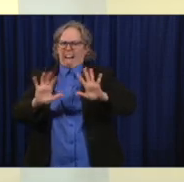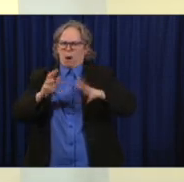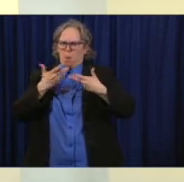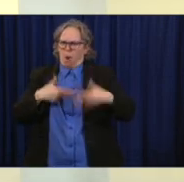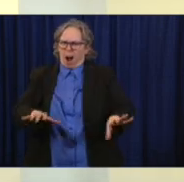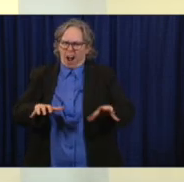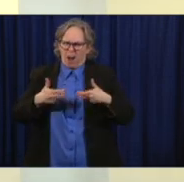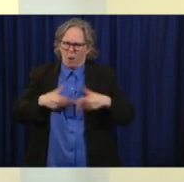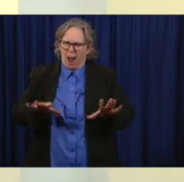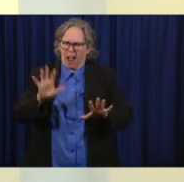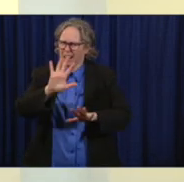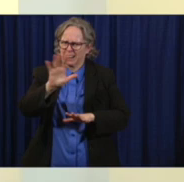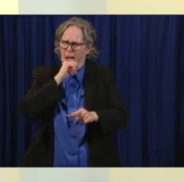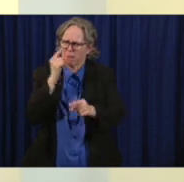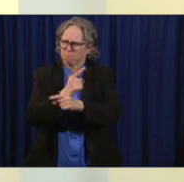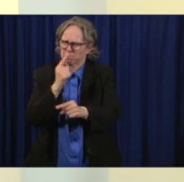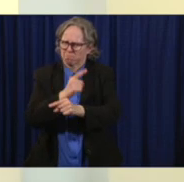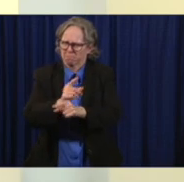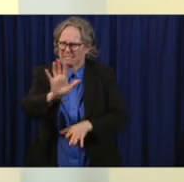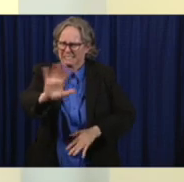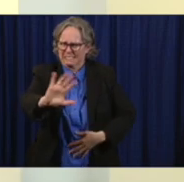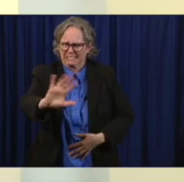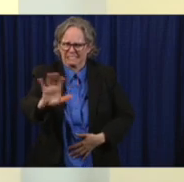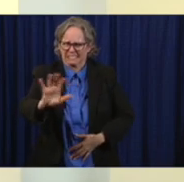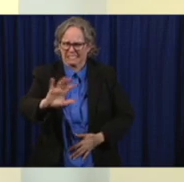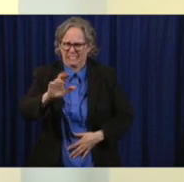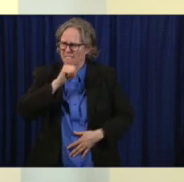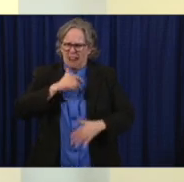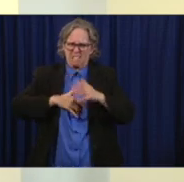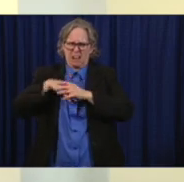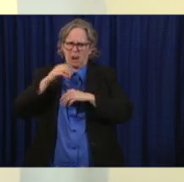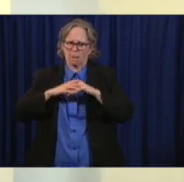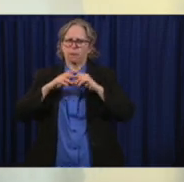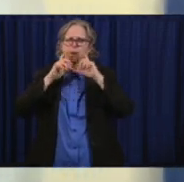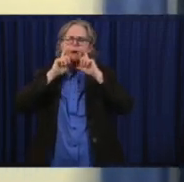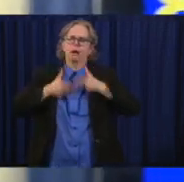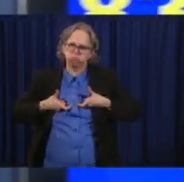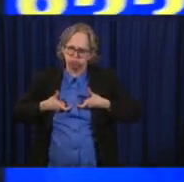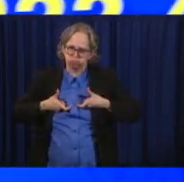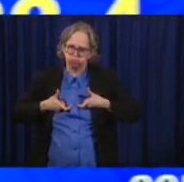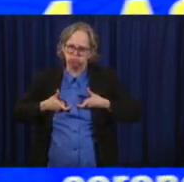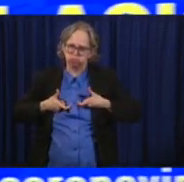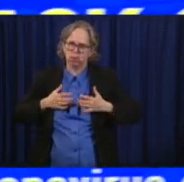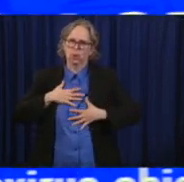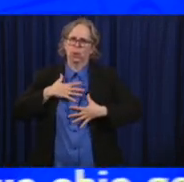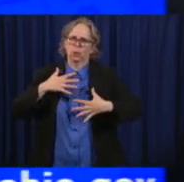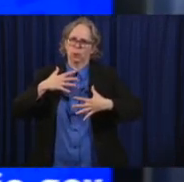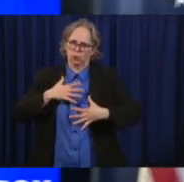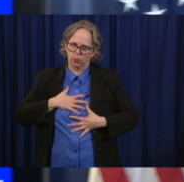uncomfortable, I think they need to step away and take it off. Thank you.